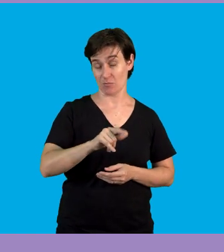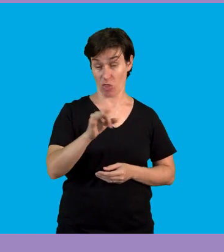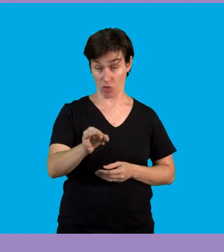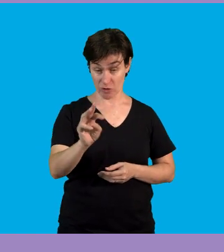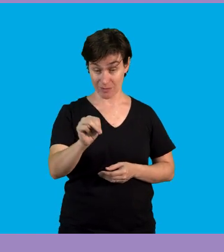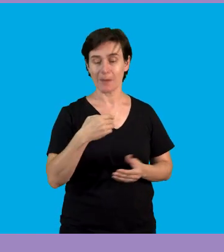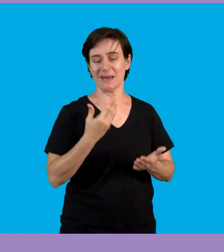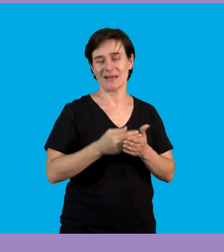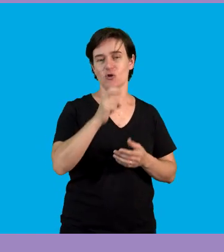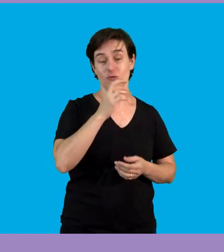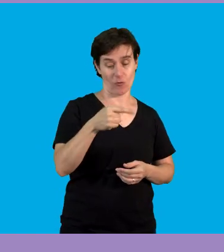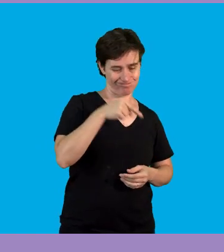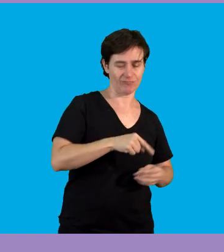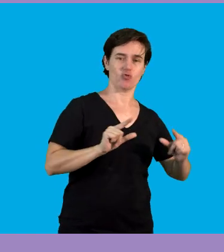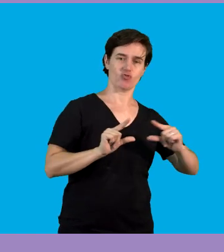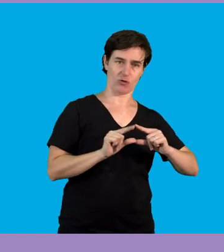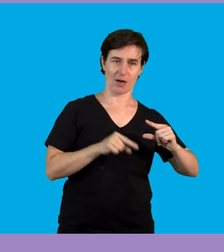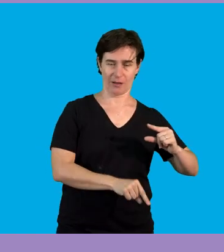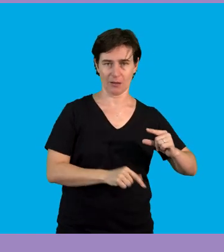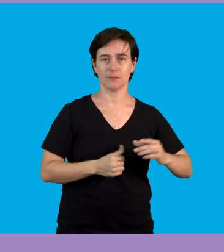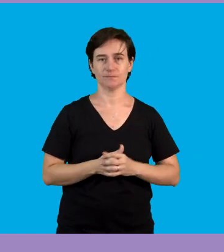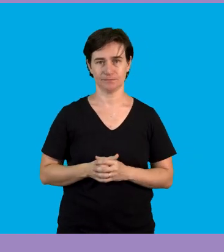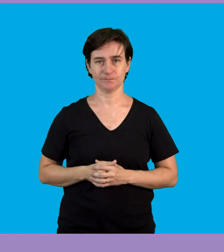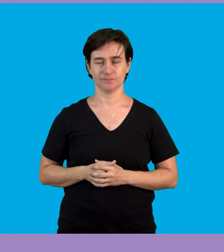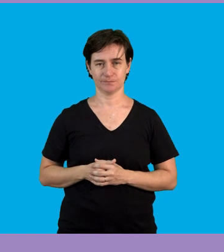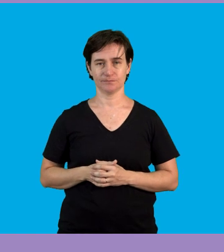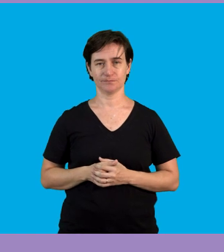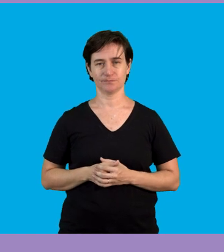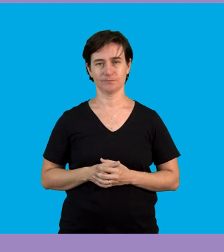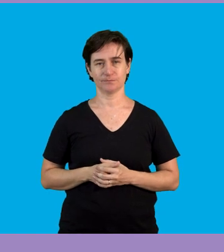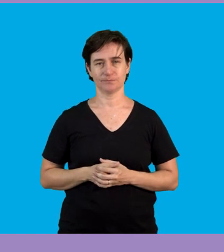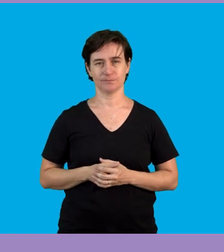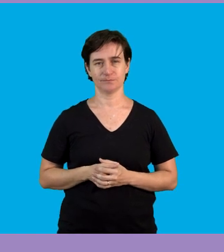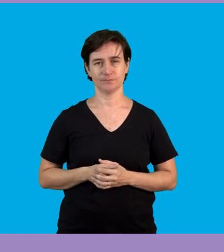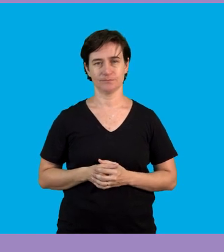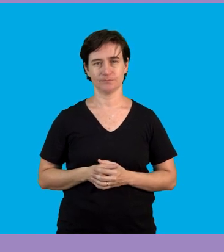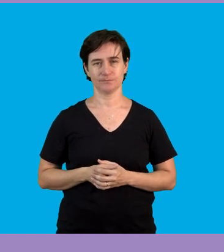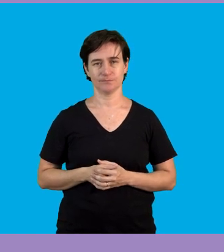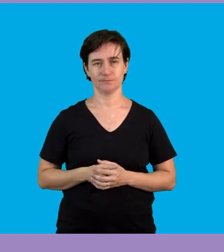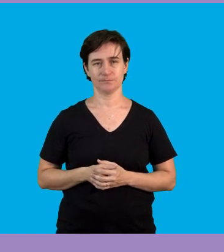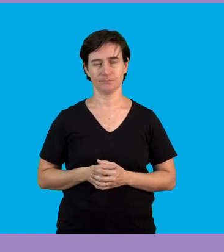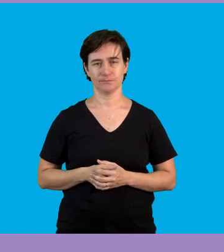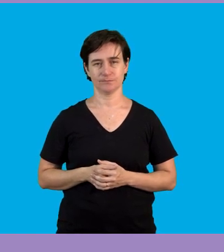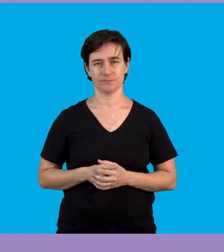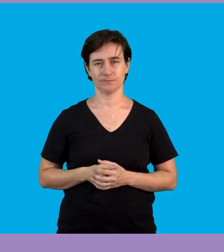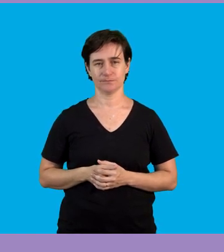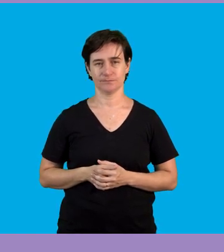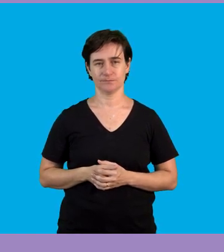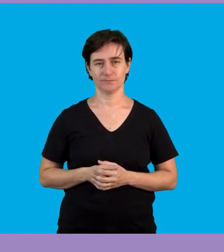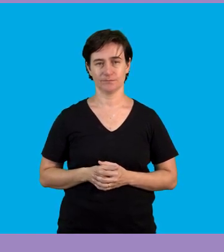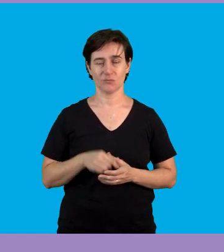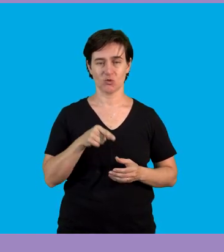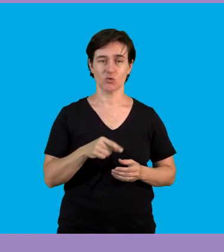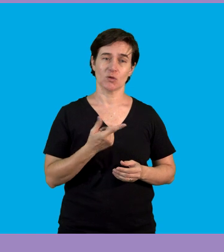meters that we've been given there also applies to the other triangle, which is the 13 meters. And of course, we have